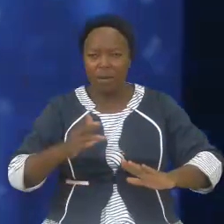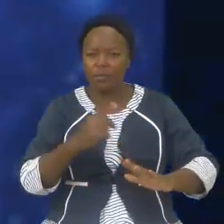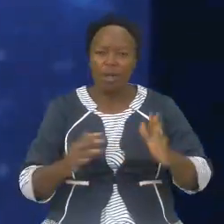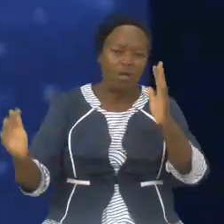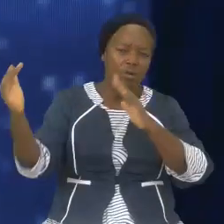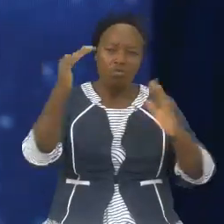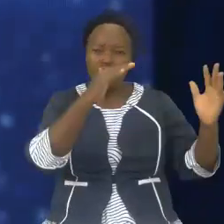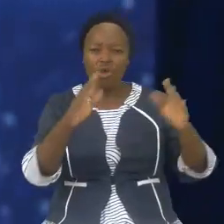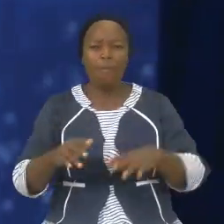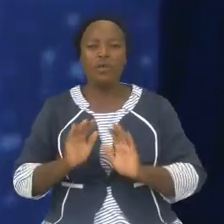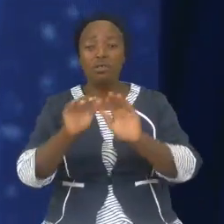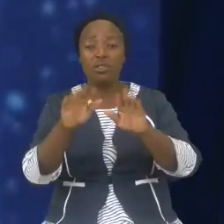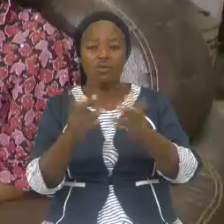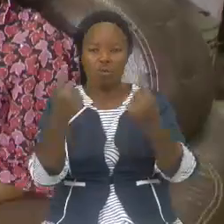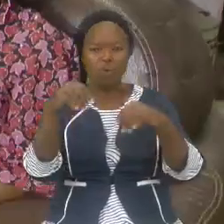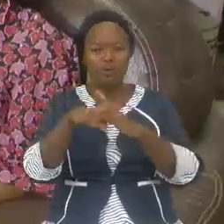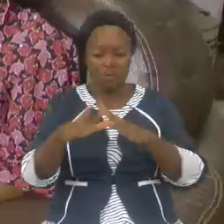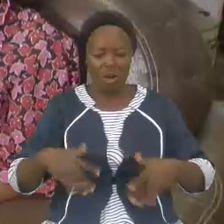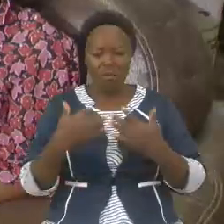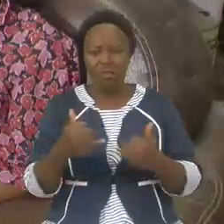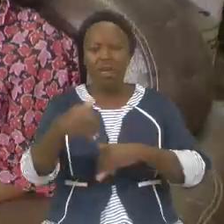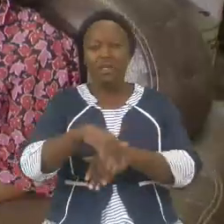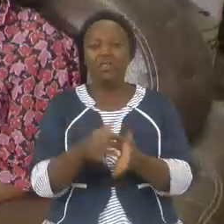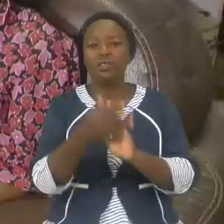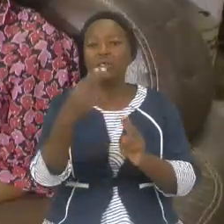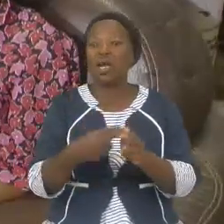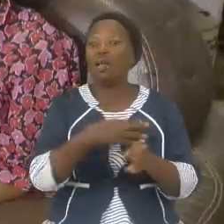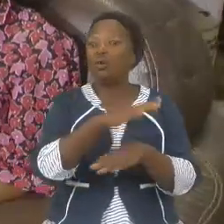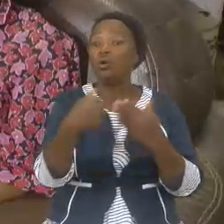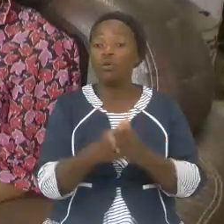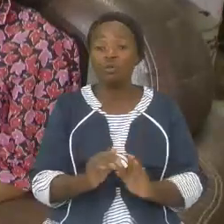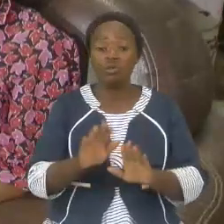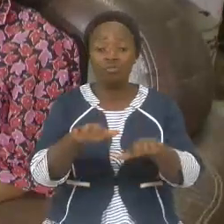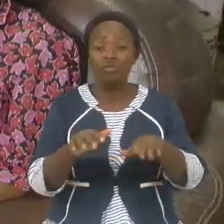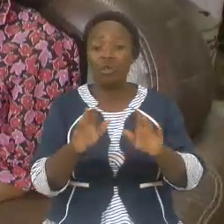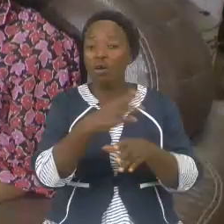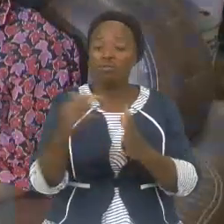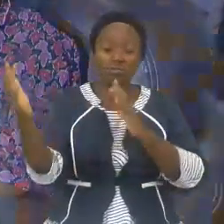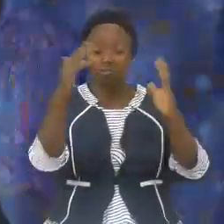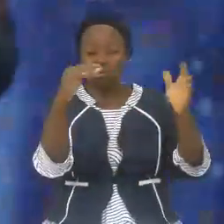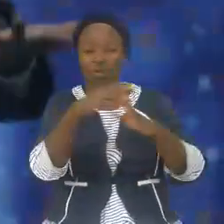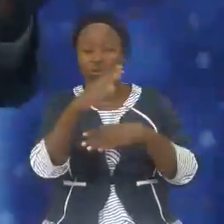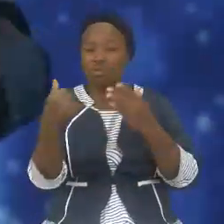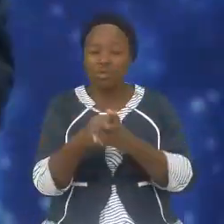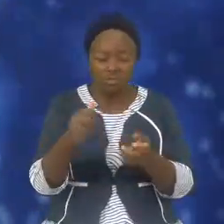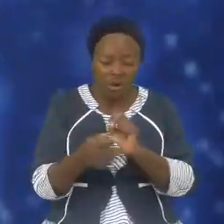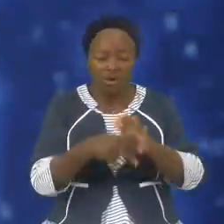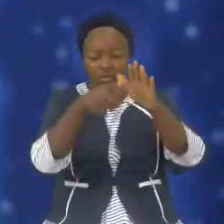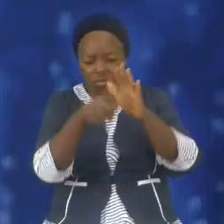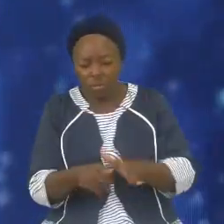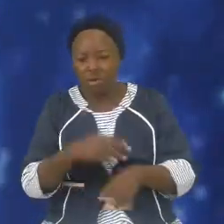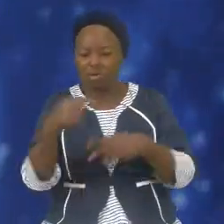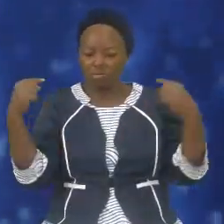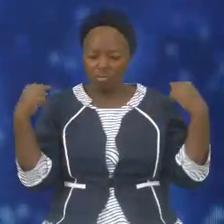sea, it'll come into your life tonight. And all the storm, all the trouble, all the trauma, all the difficulty, all